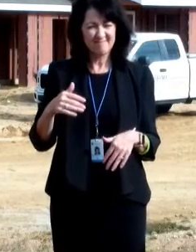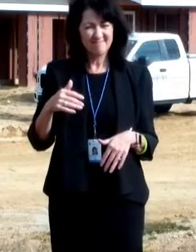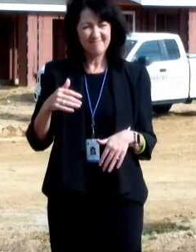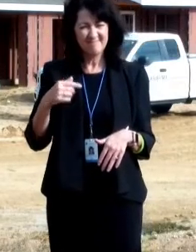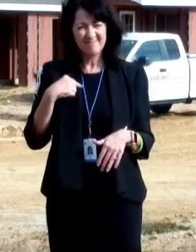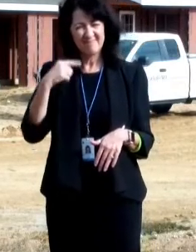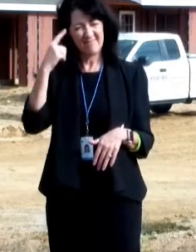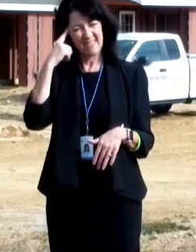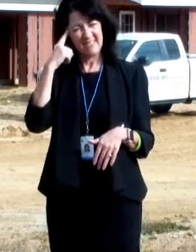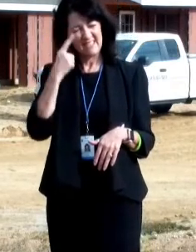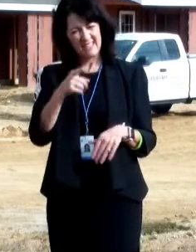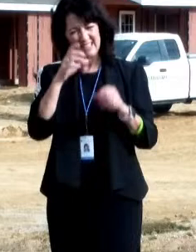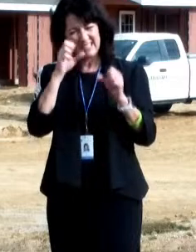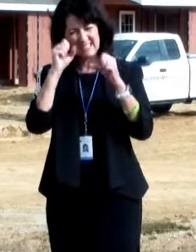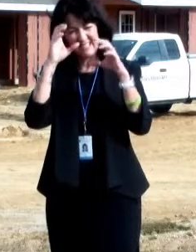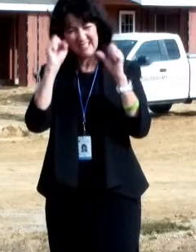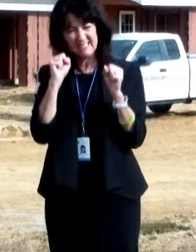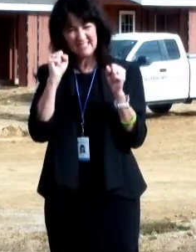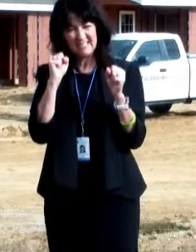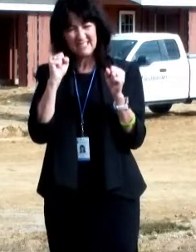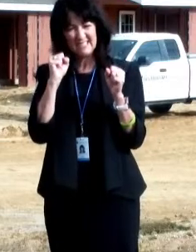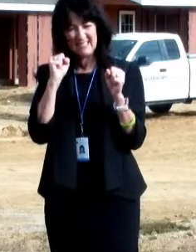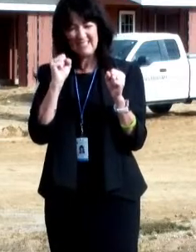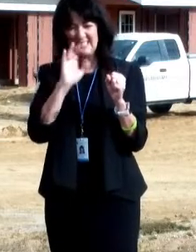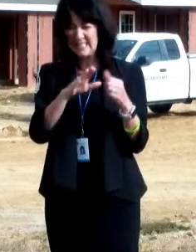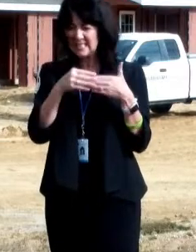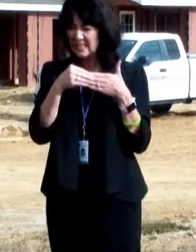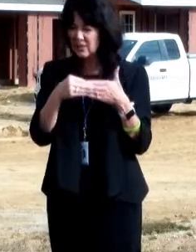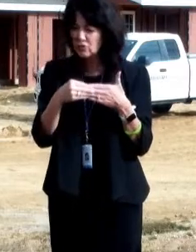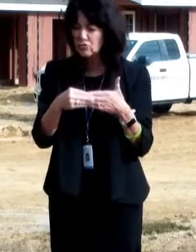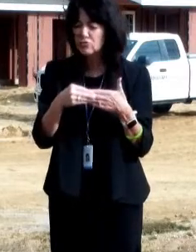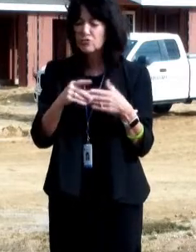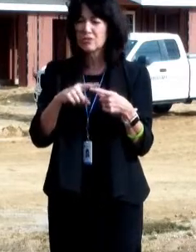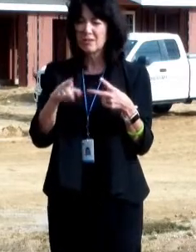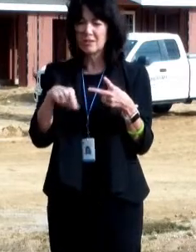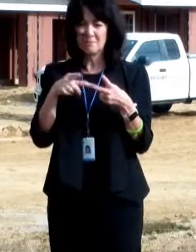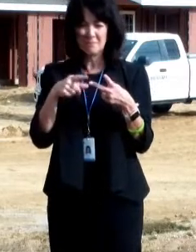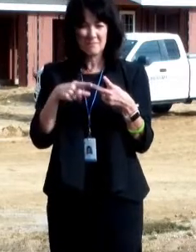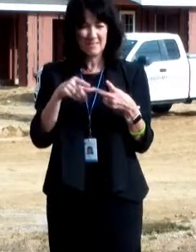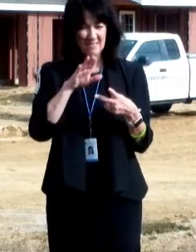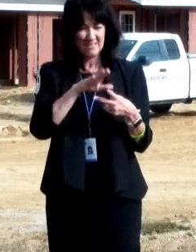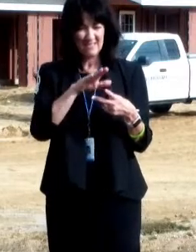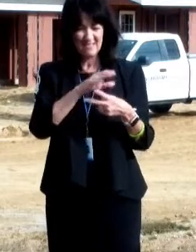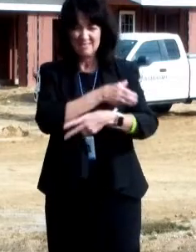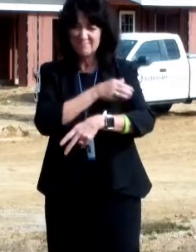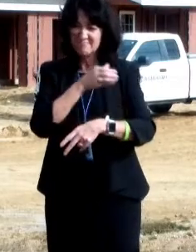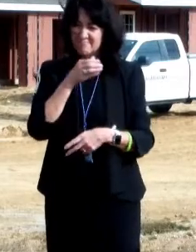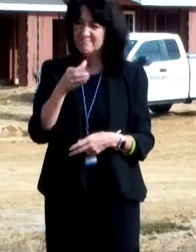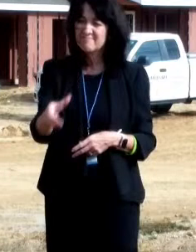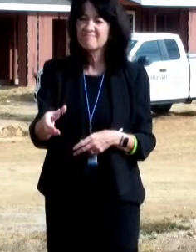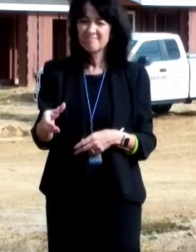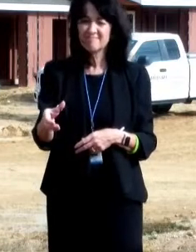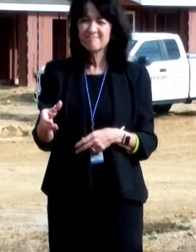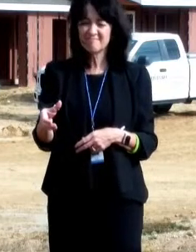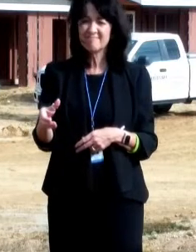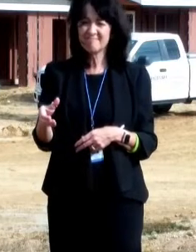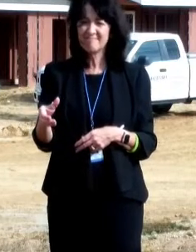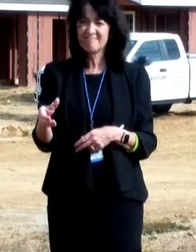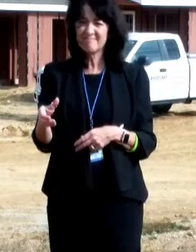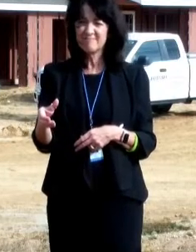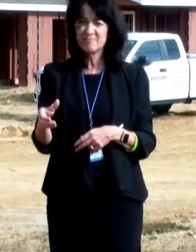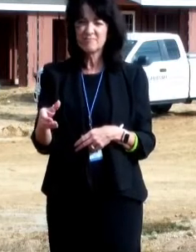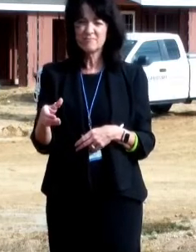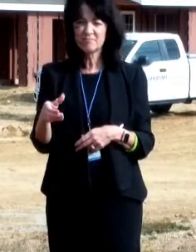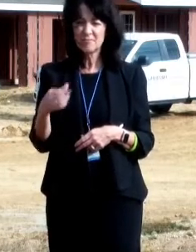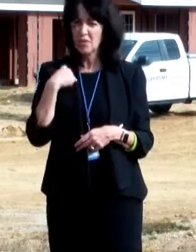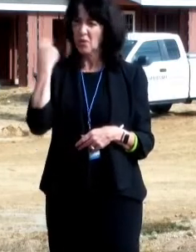how amazing could he be in terms of his leadership and breadth of and reach? I said, what would he look like? He